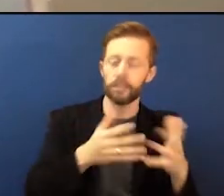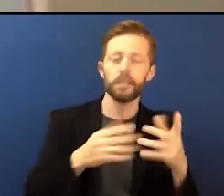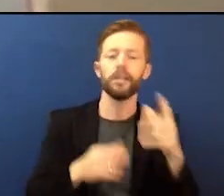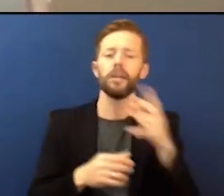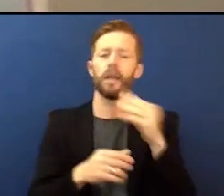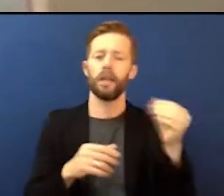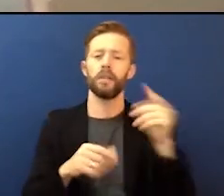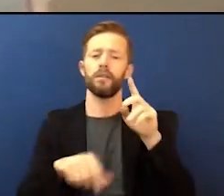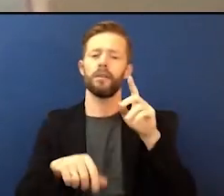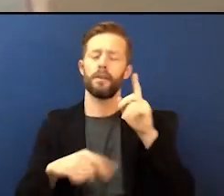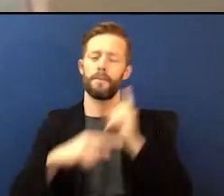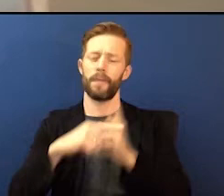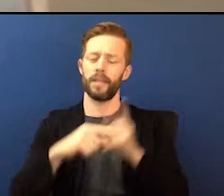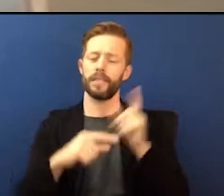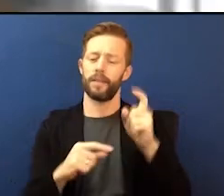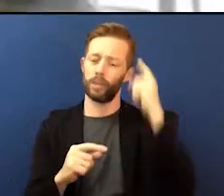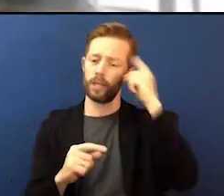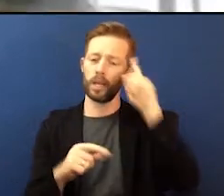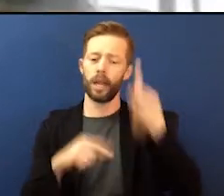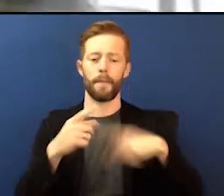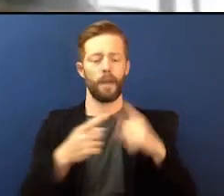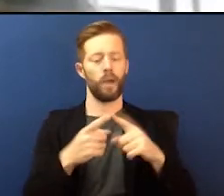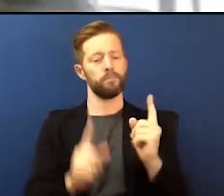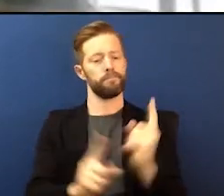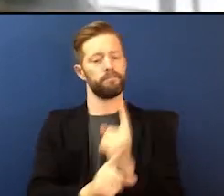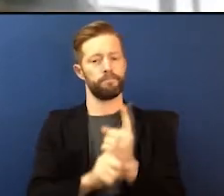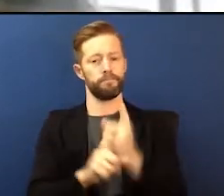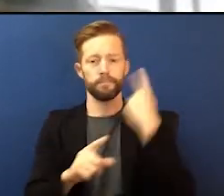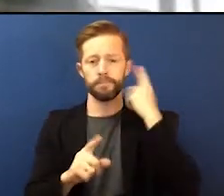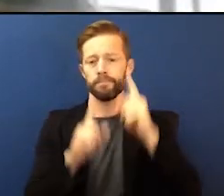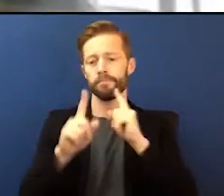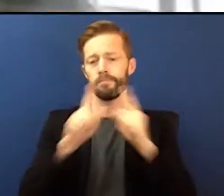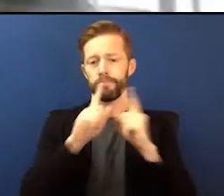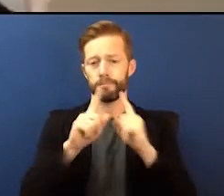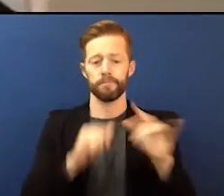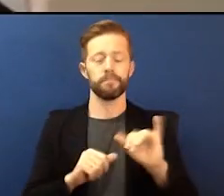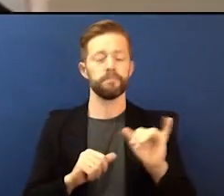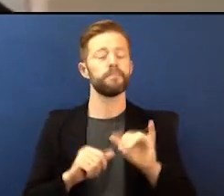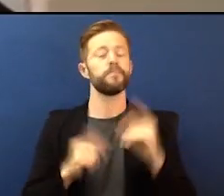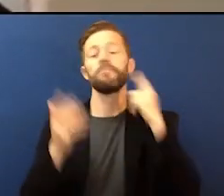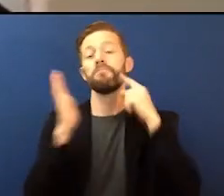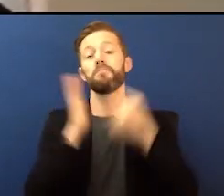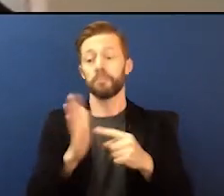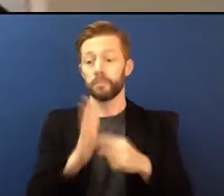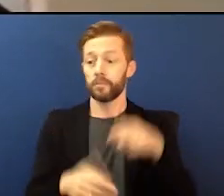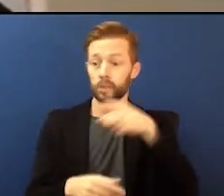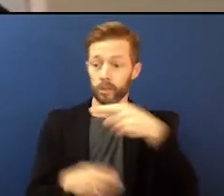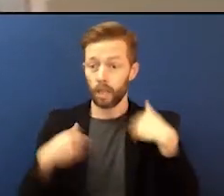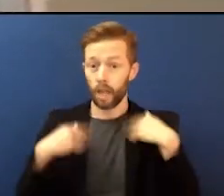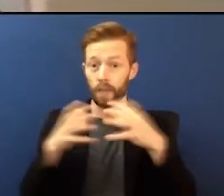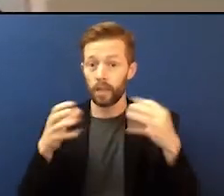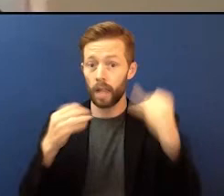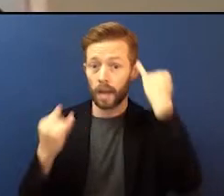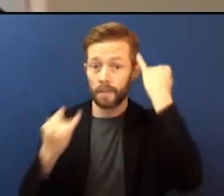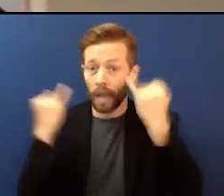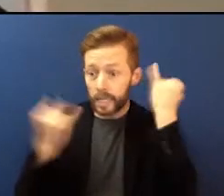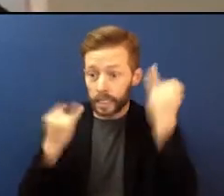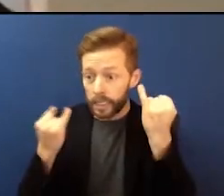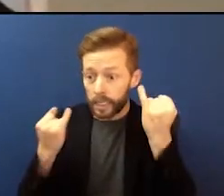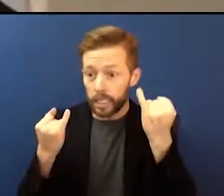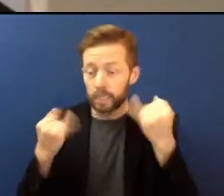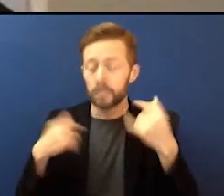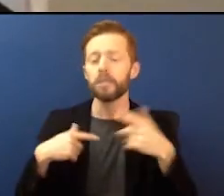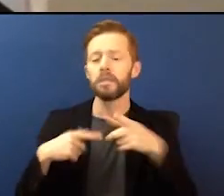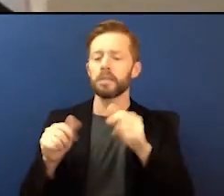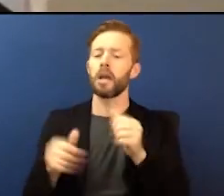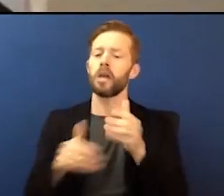having norms for conversation. Norms that say things like, if you have a lot of ideas,